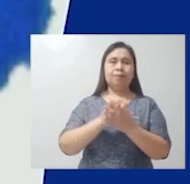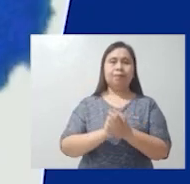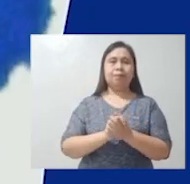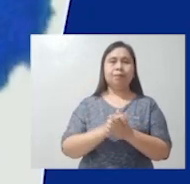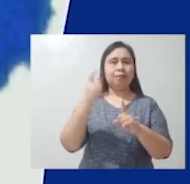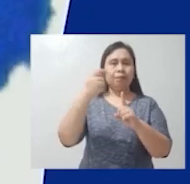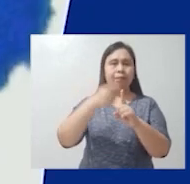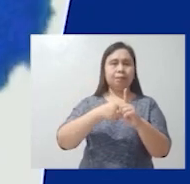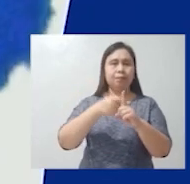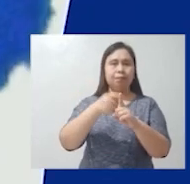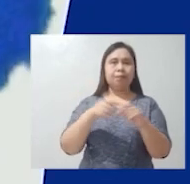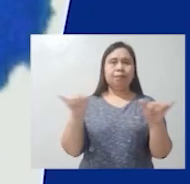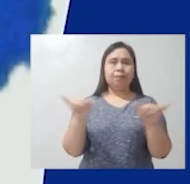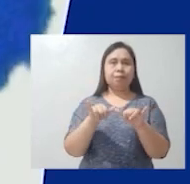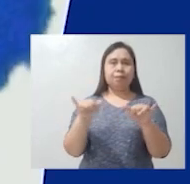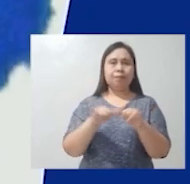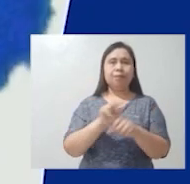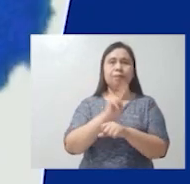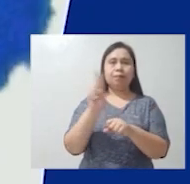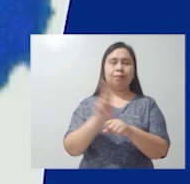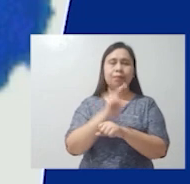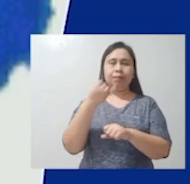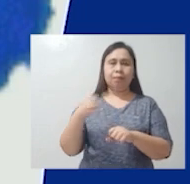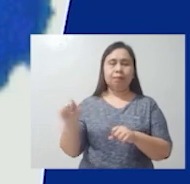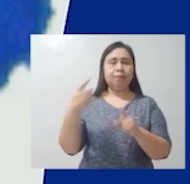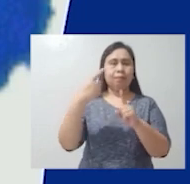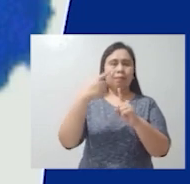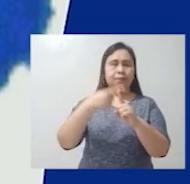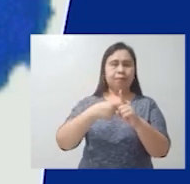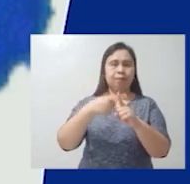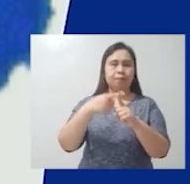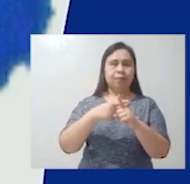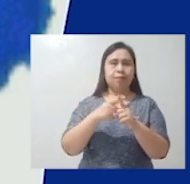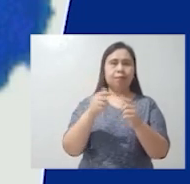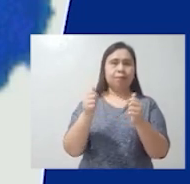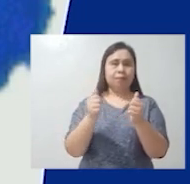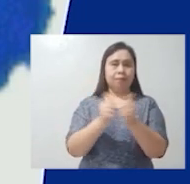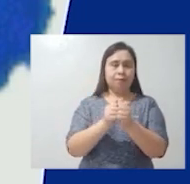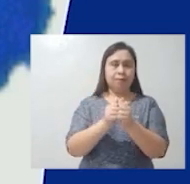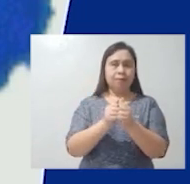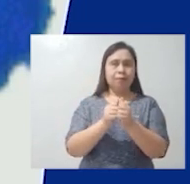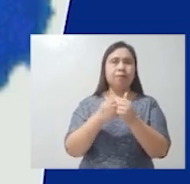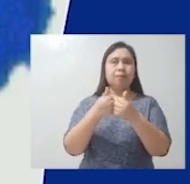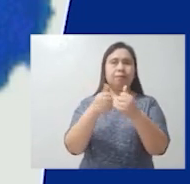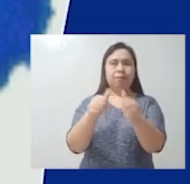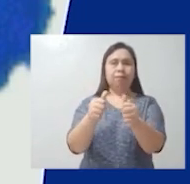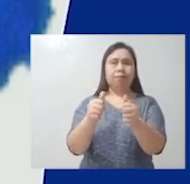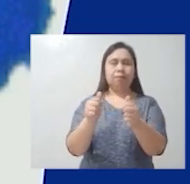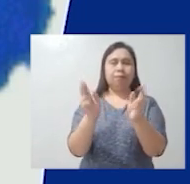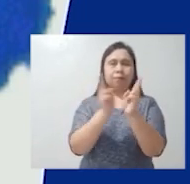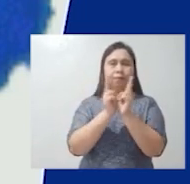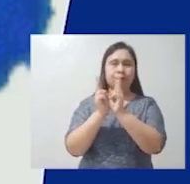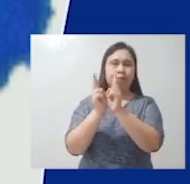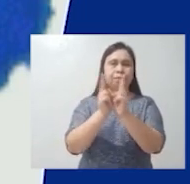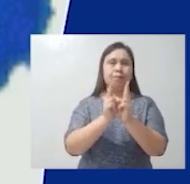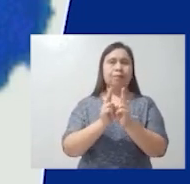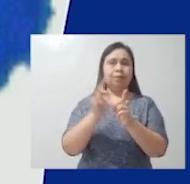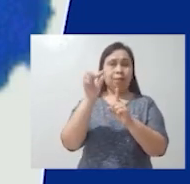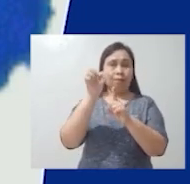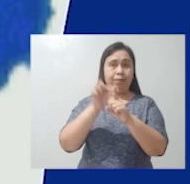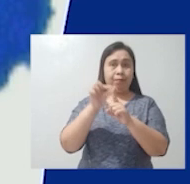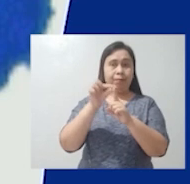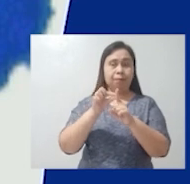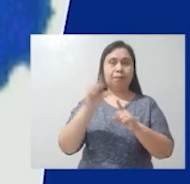Temperature is measured using a thermometer which has the following units: degree Celsius, degree